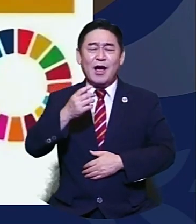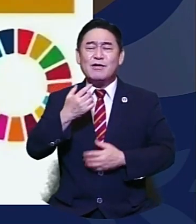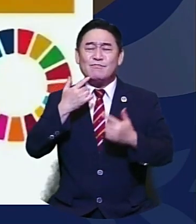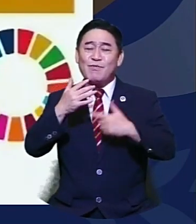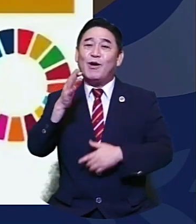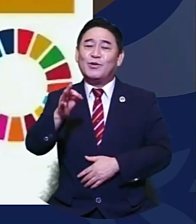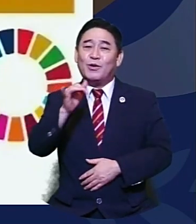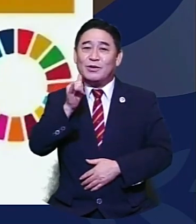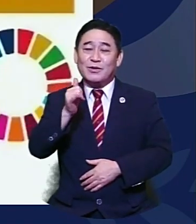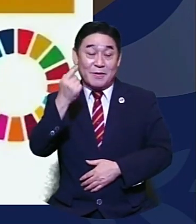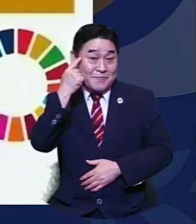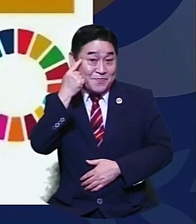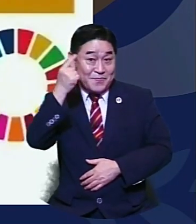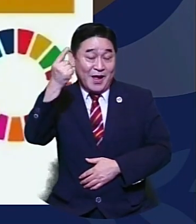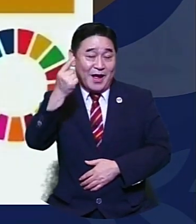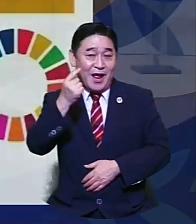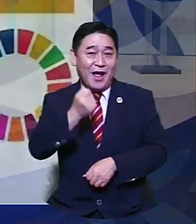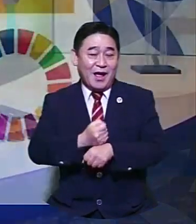Thank you.